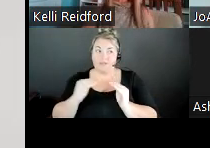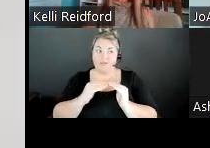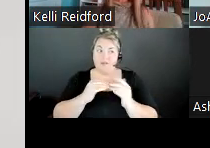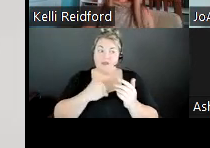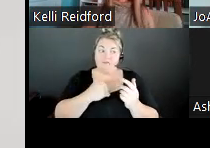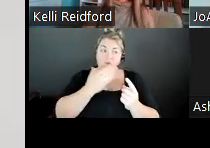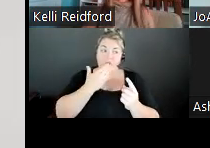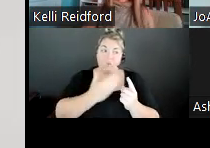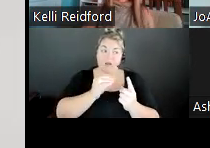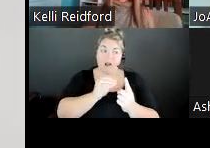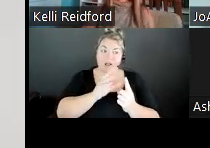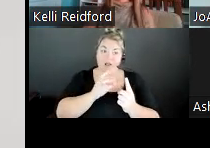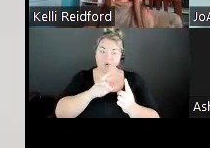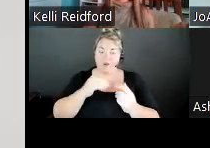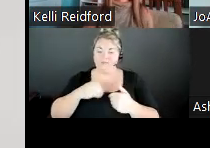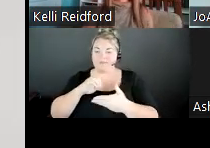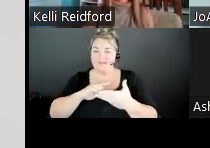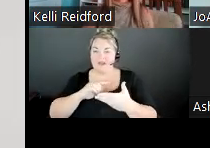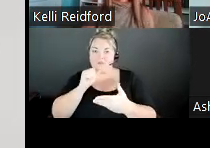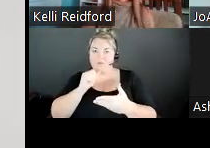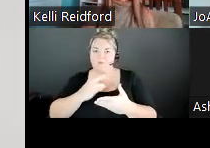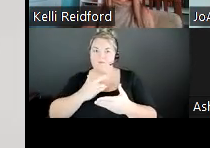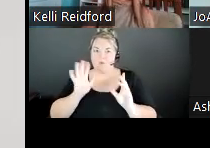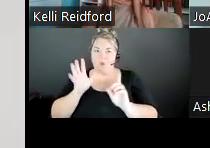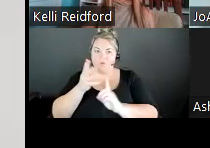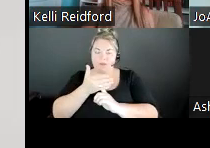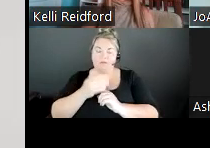or having them designed to where they don't feel closed in.